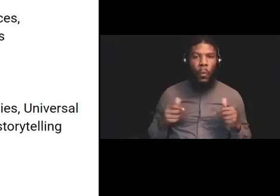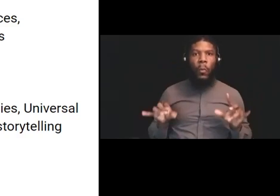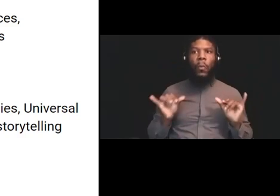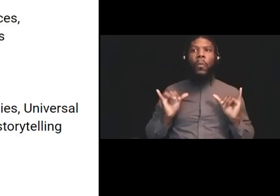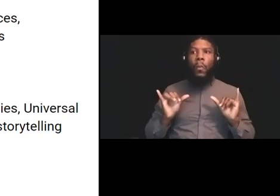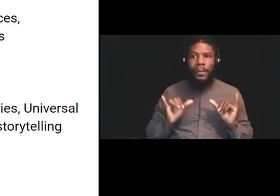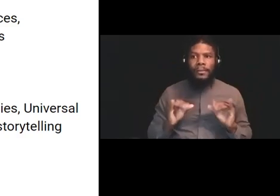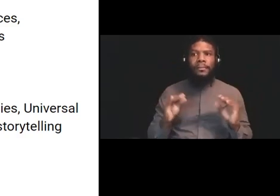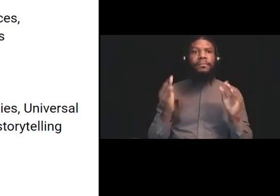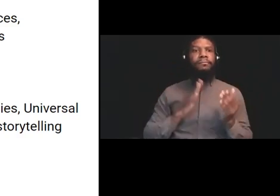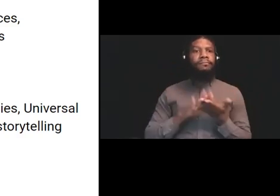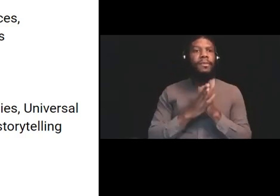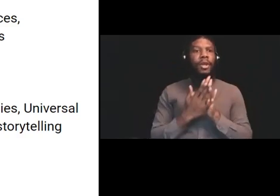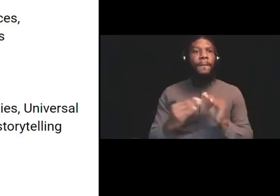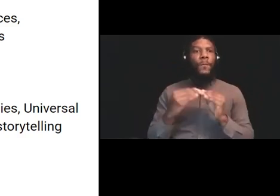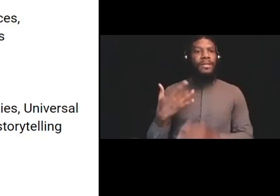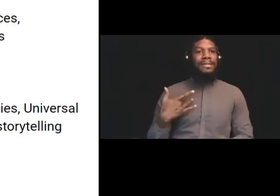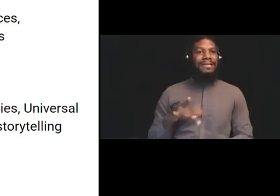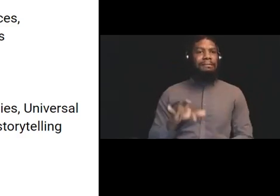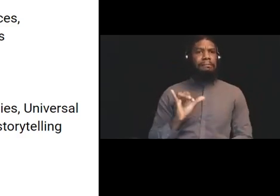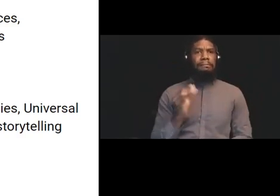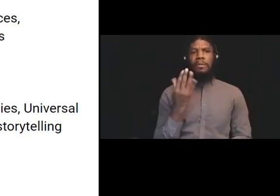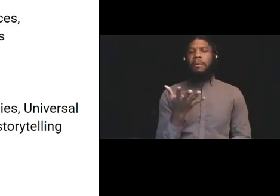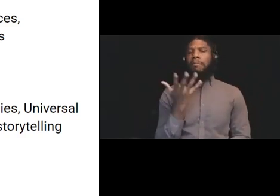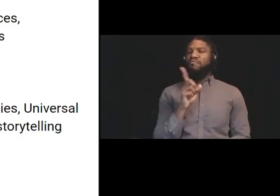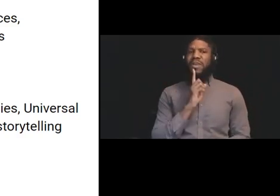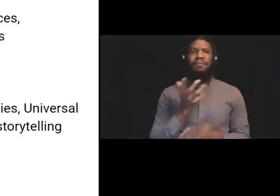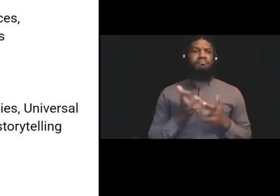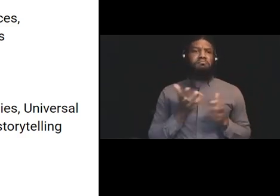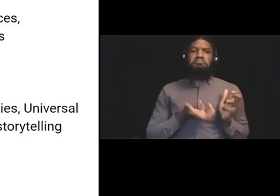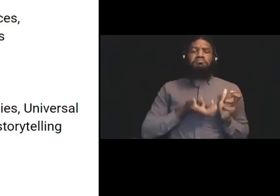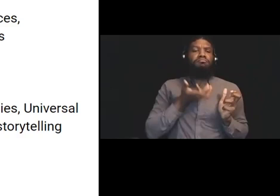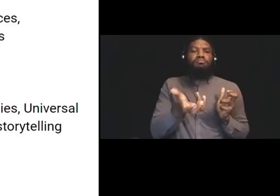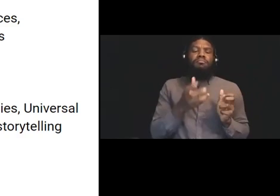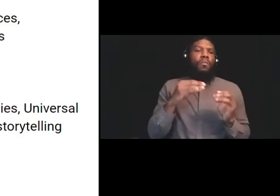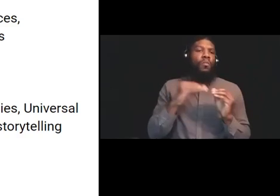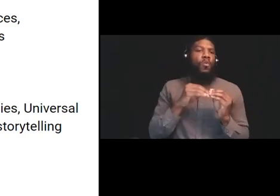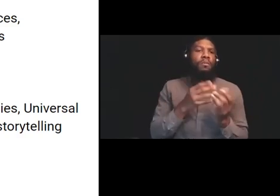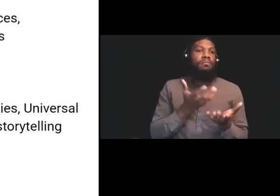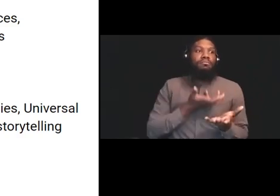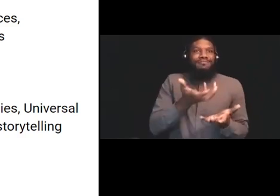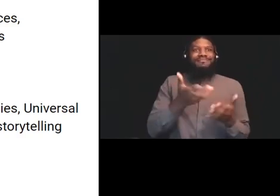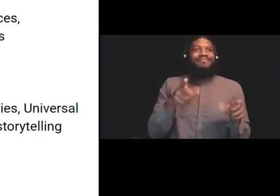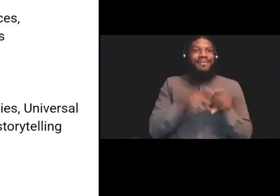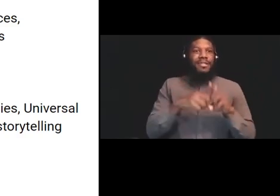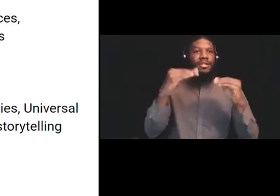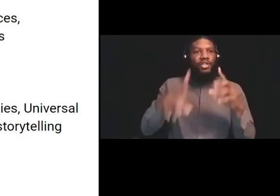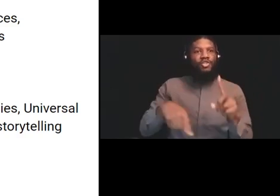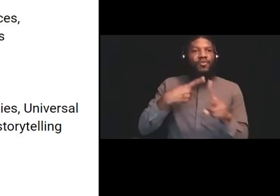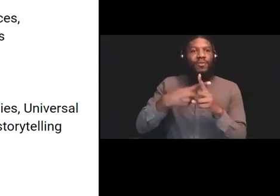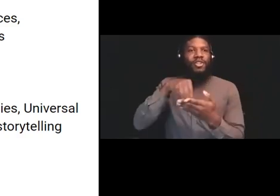more sensitive. And I'll be honest, more vulnerable as a teacher and as a learner.